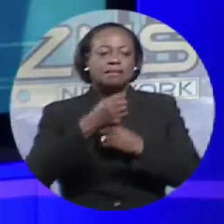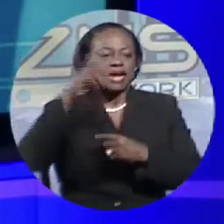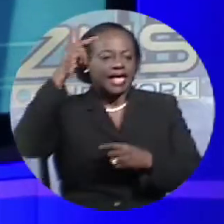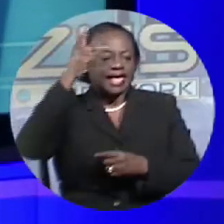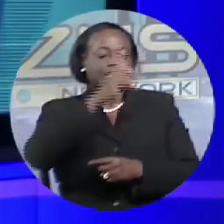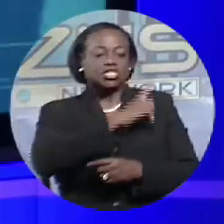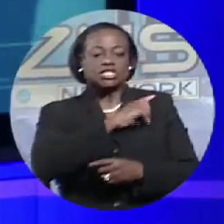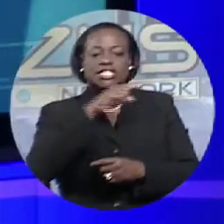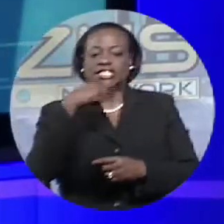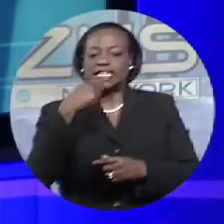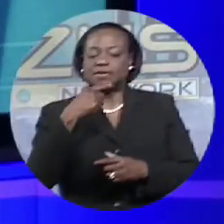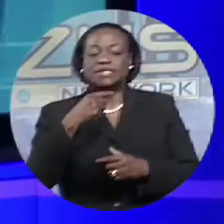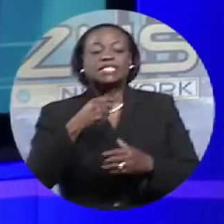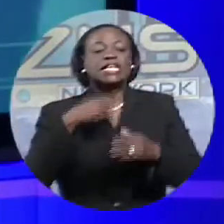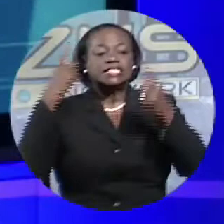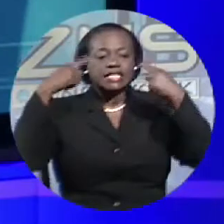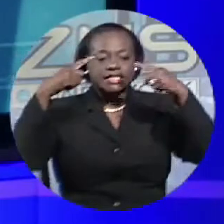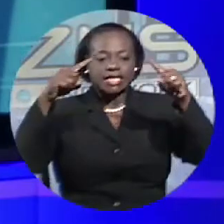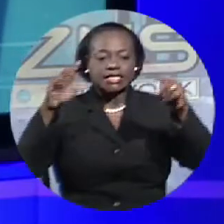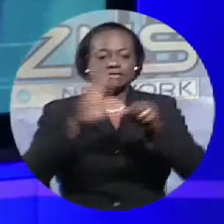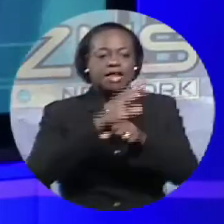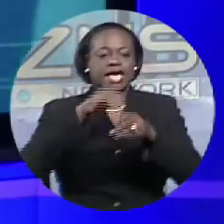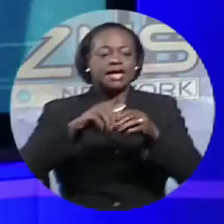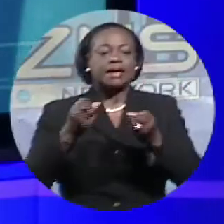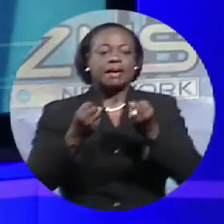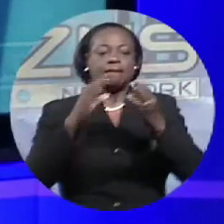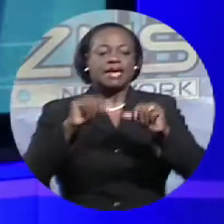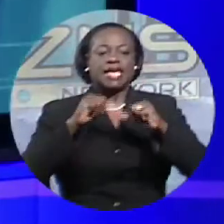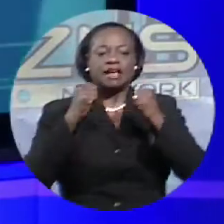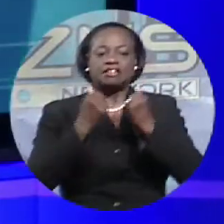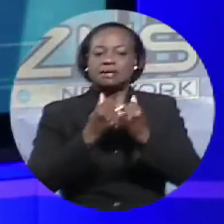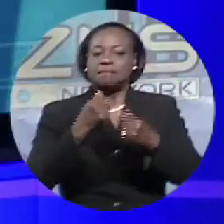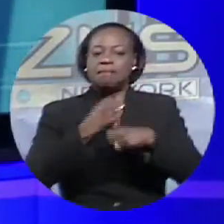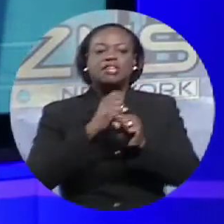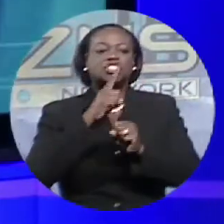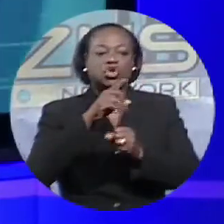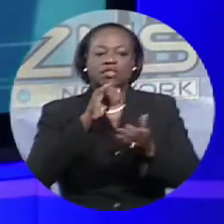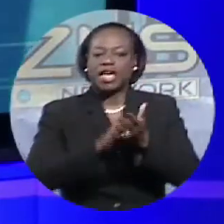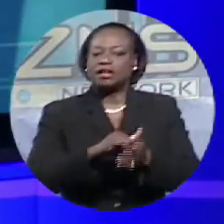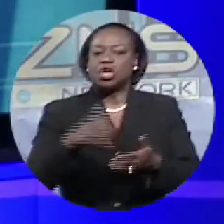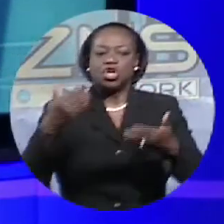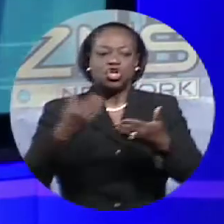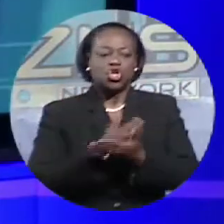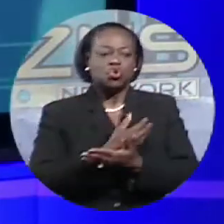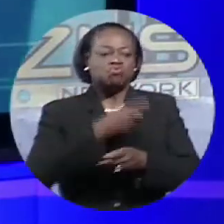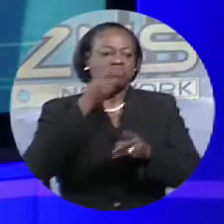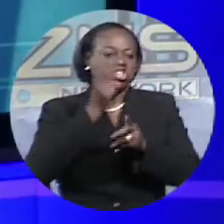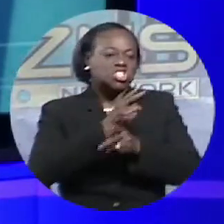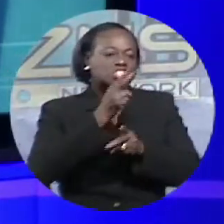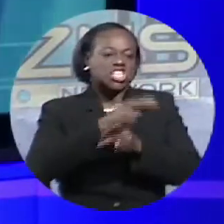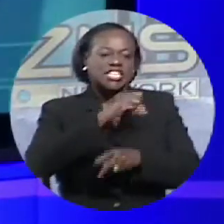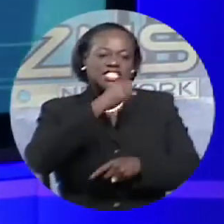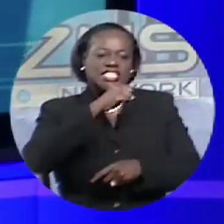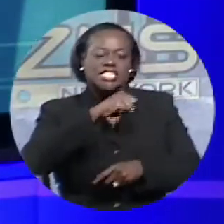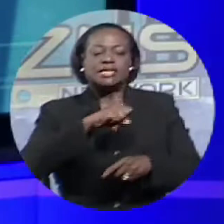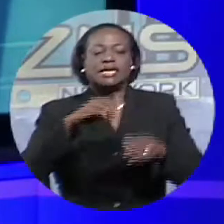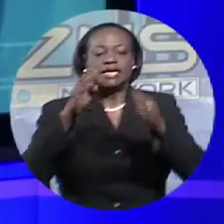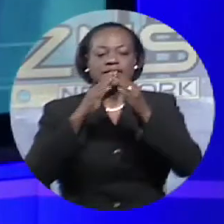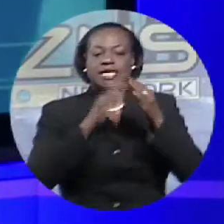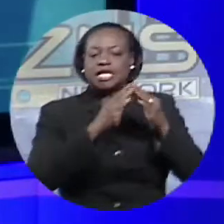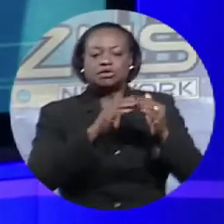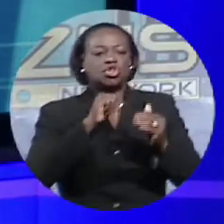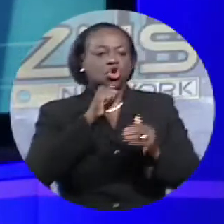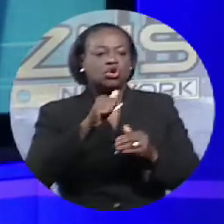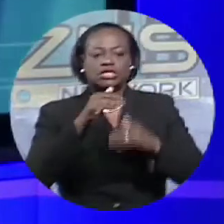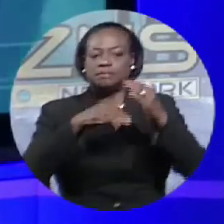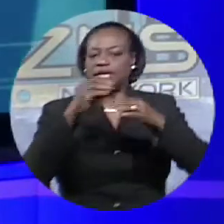many areas, but they're being vigilant to ensure that new shantytowns are not built in other areas. Well, as government prepares for a new fiscal